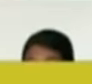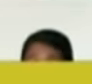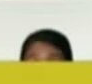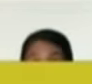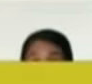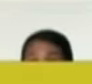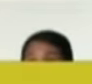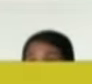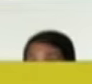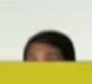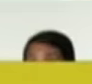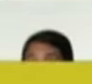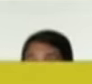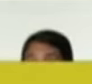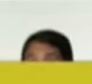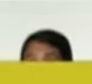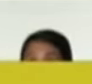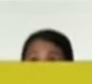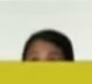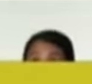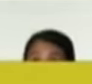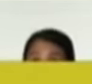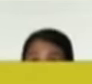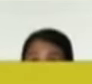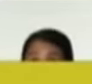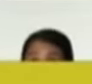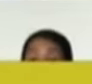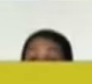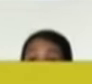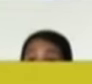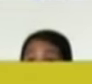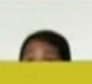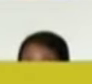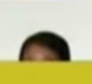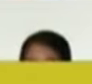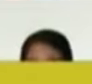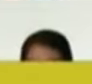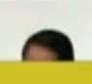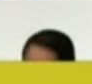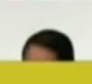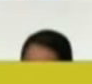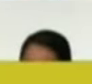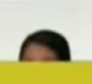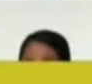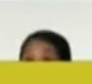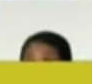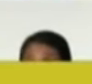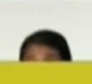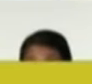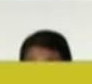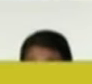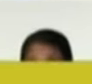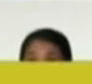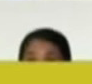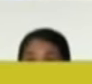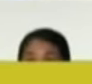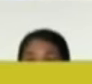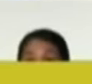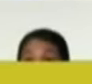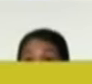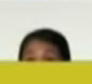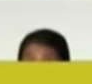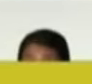Putin, President and Secretary General of the Communist Party of China, Xi Jinping, and also with